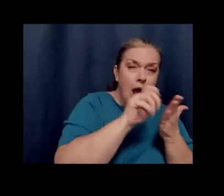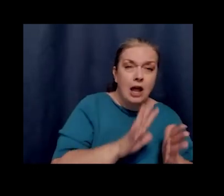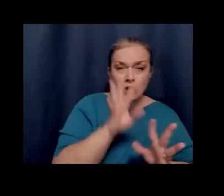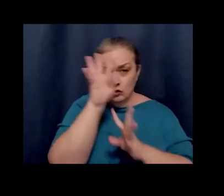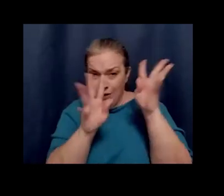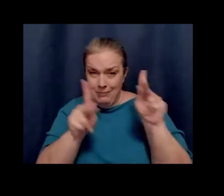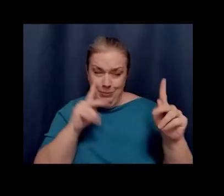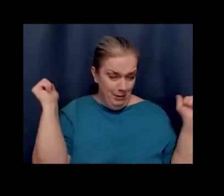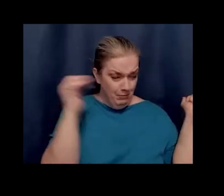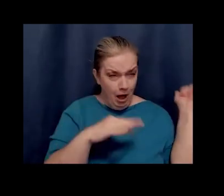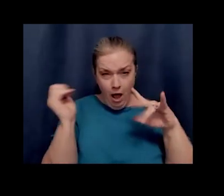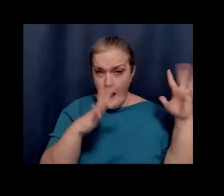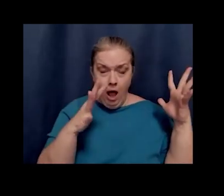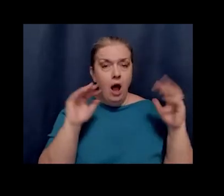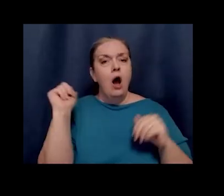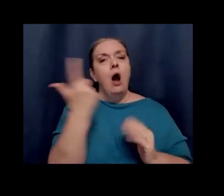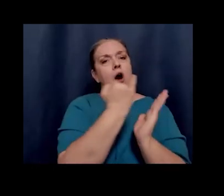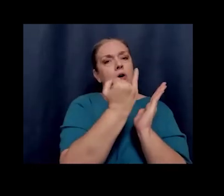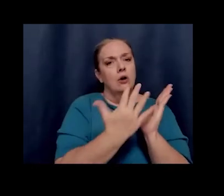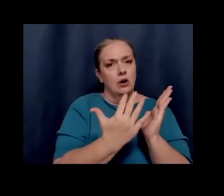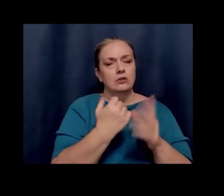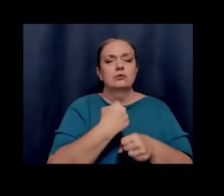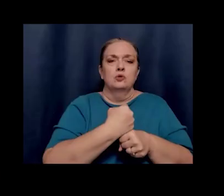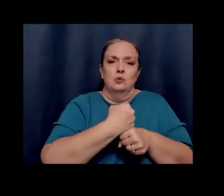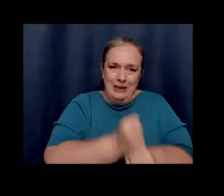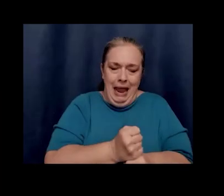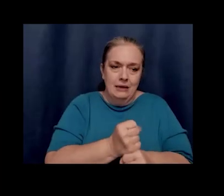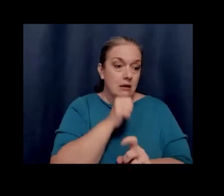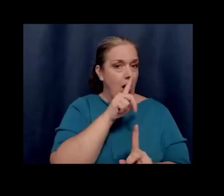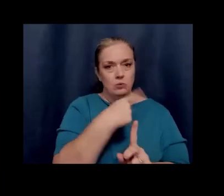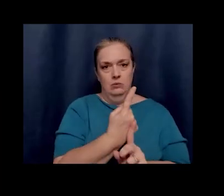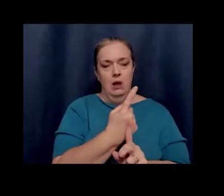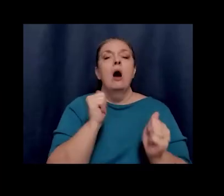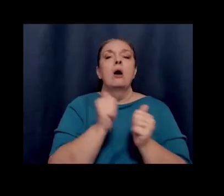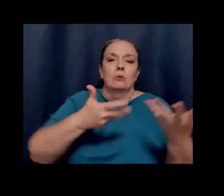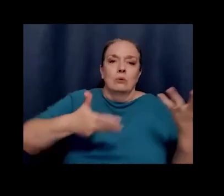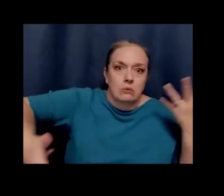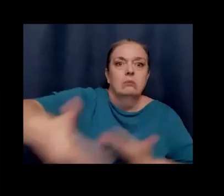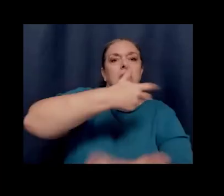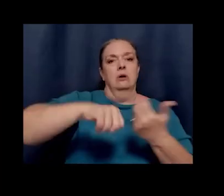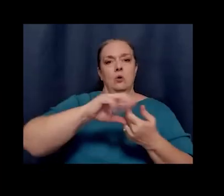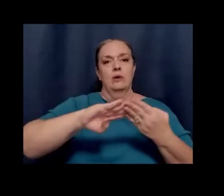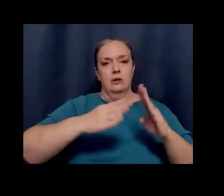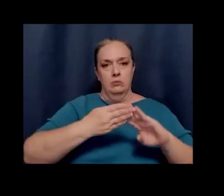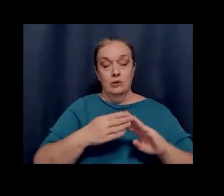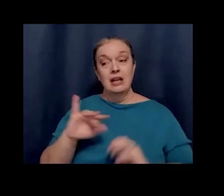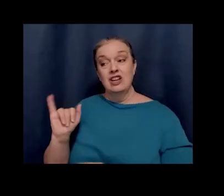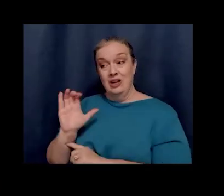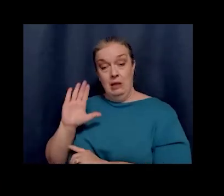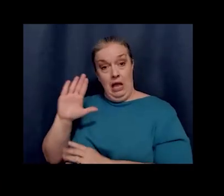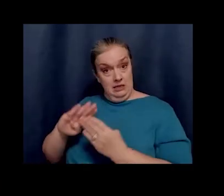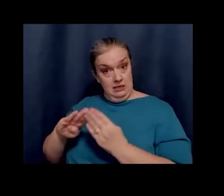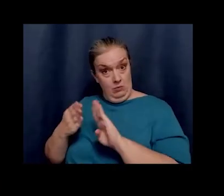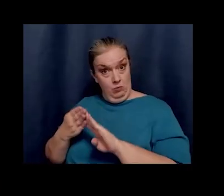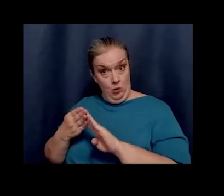reminder that all artists create as part of a larger community, even if in James Castle's case, that community